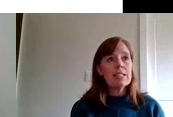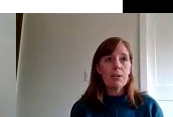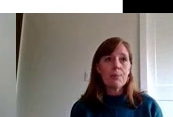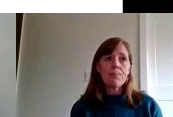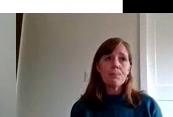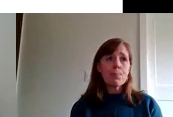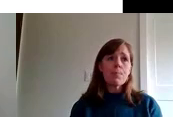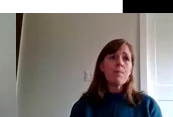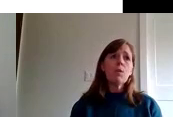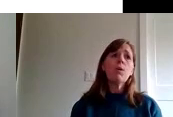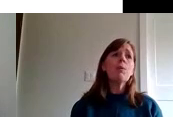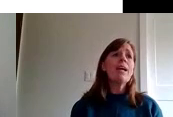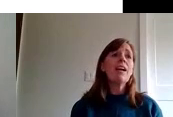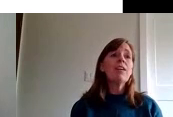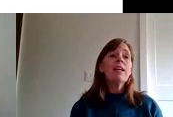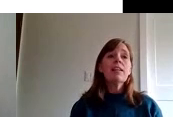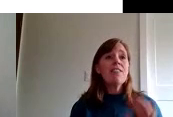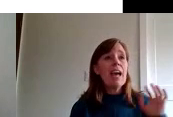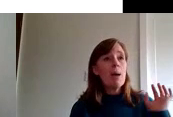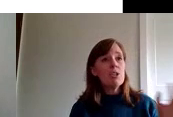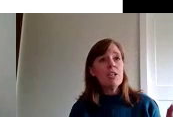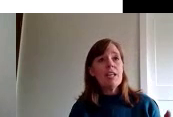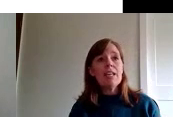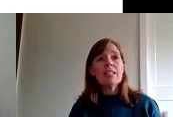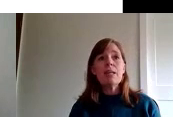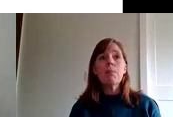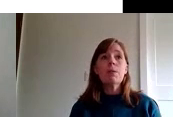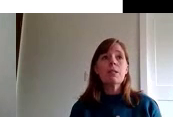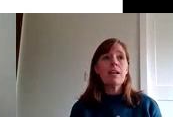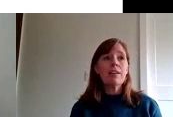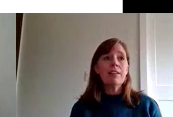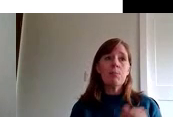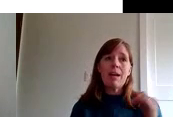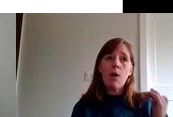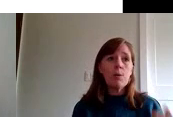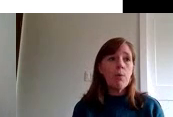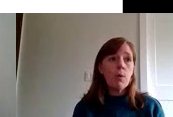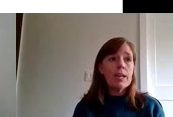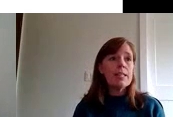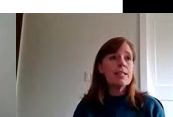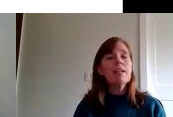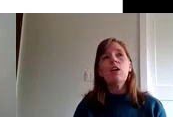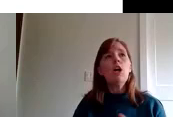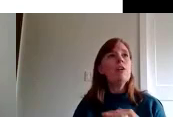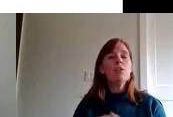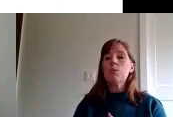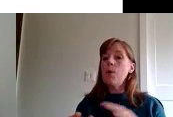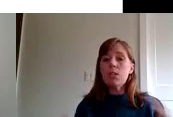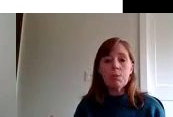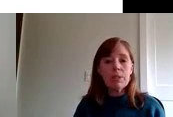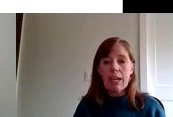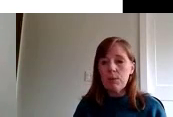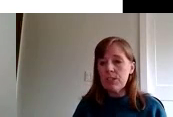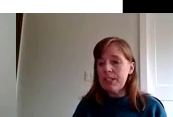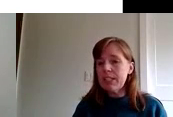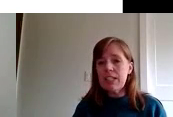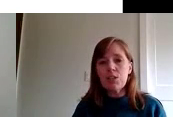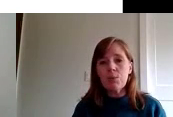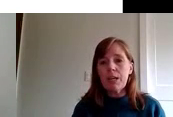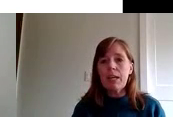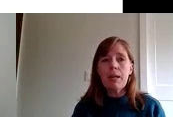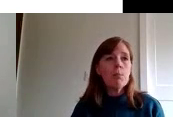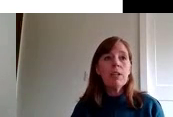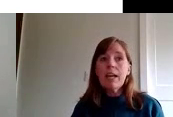Microsoft Translator, where we have live captioning and subtitling and PowerPoint. There's multiple